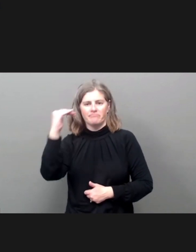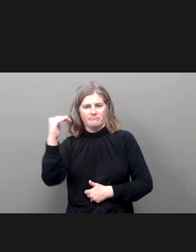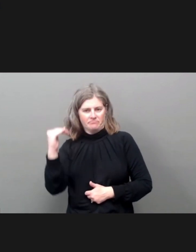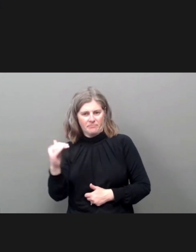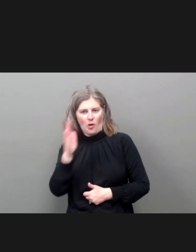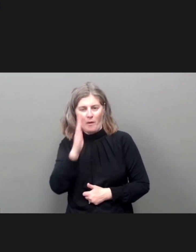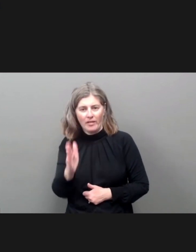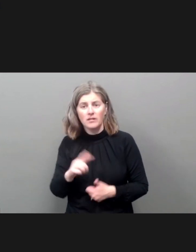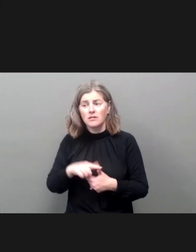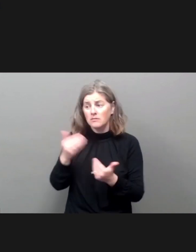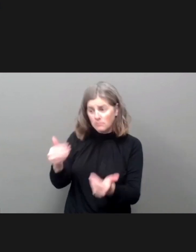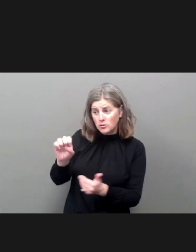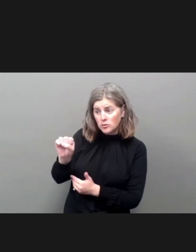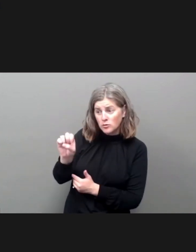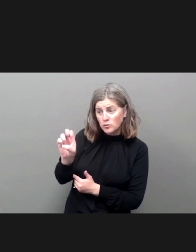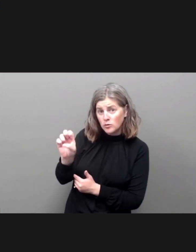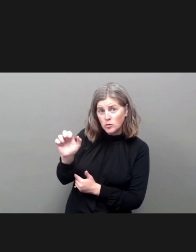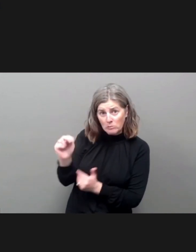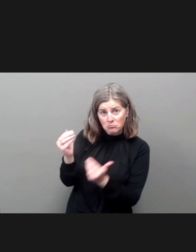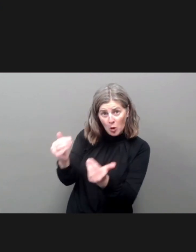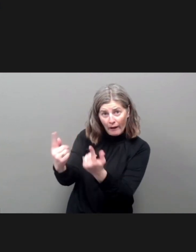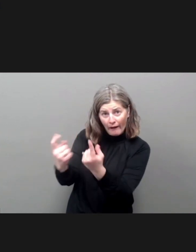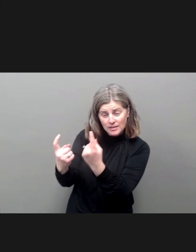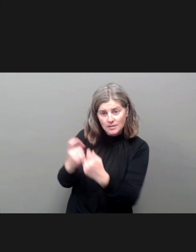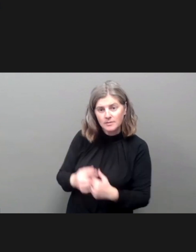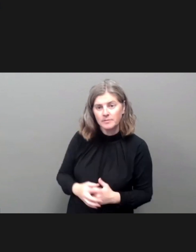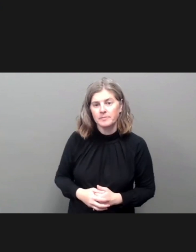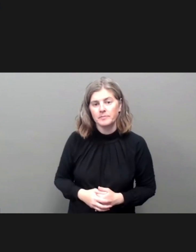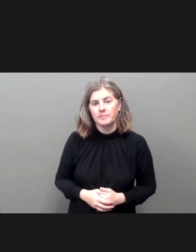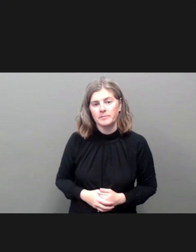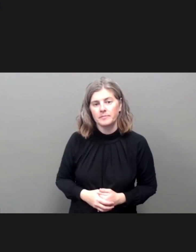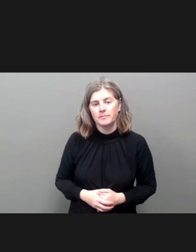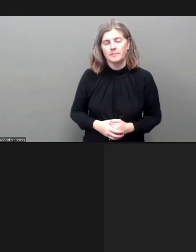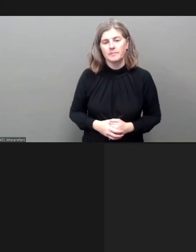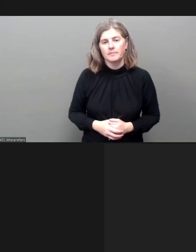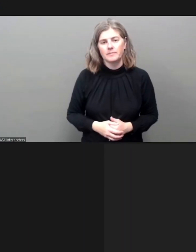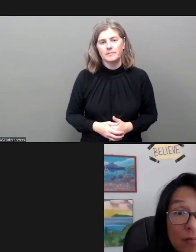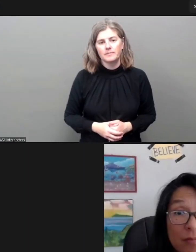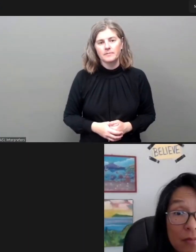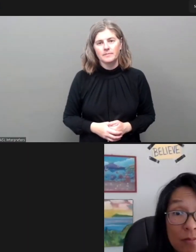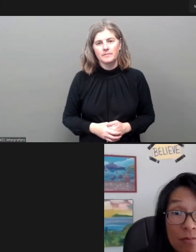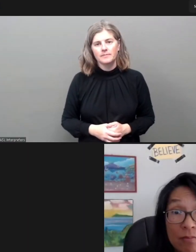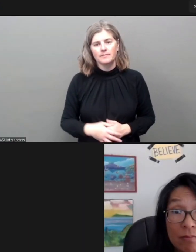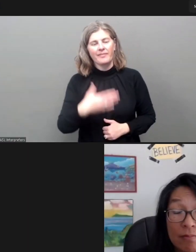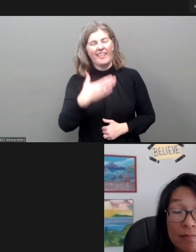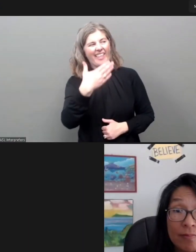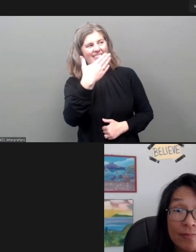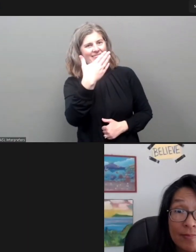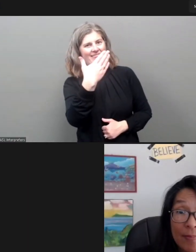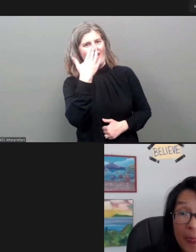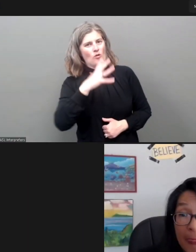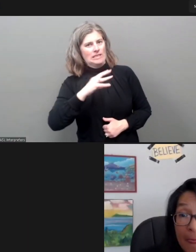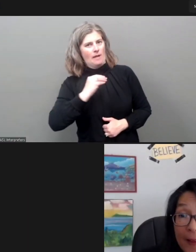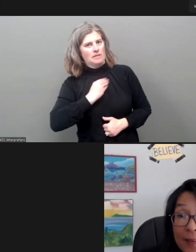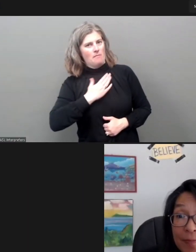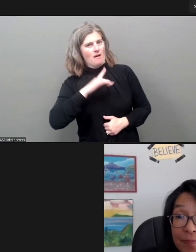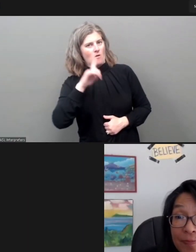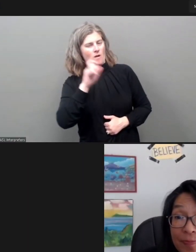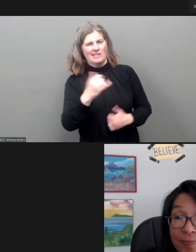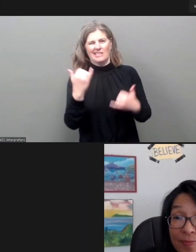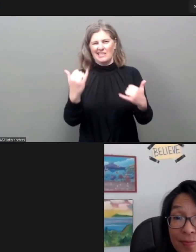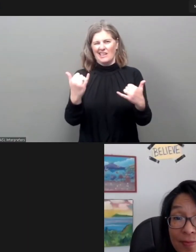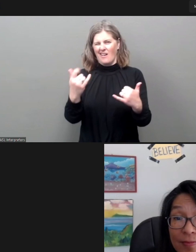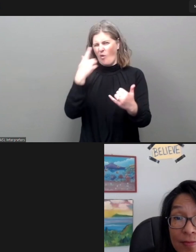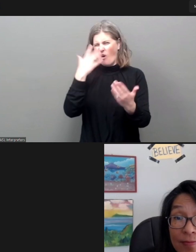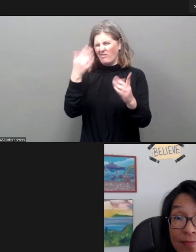So Susan, you are unmuted. Feel free to ask your question. Thanks for taking our questions today. This one might be for